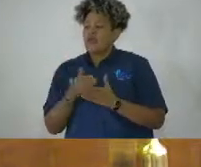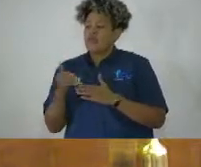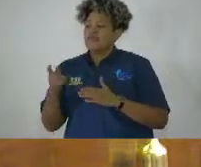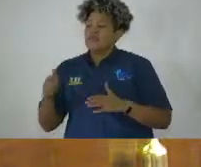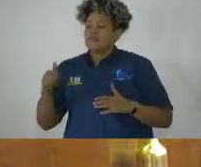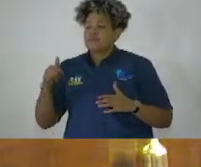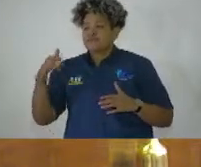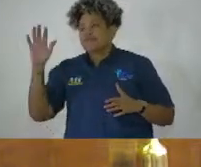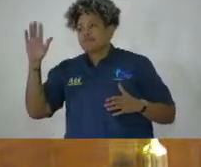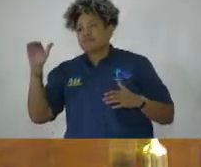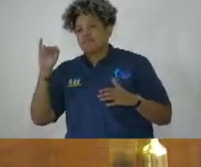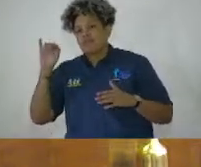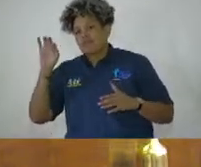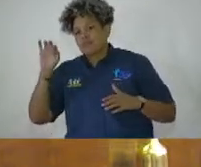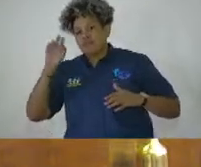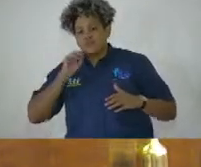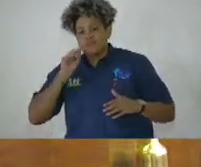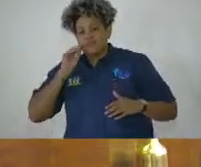out on his journey,